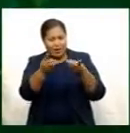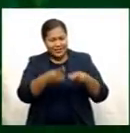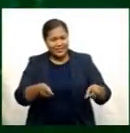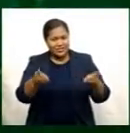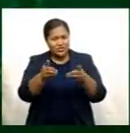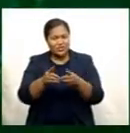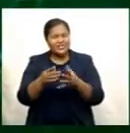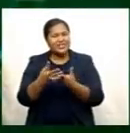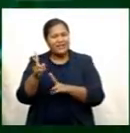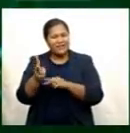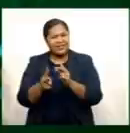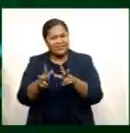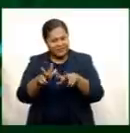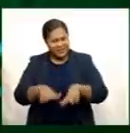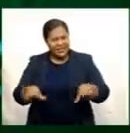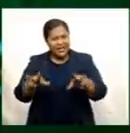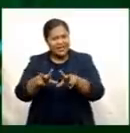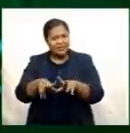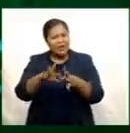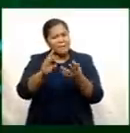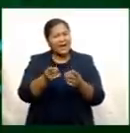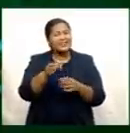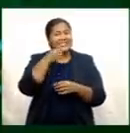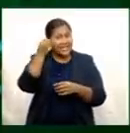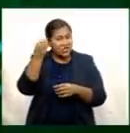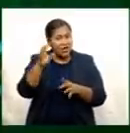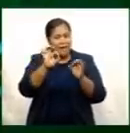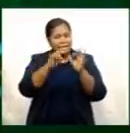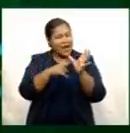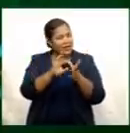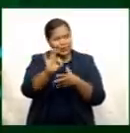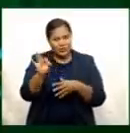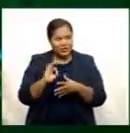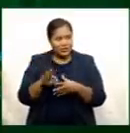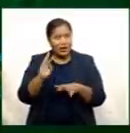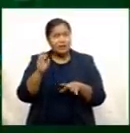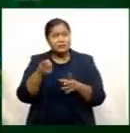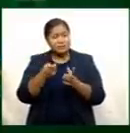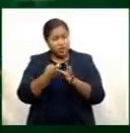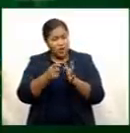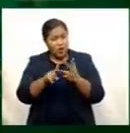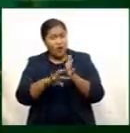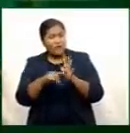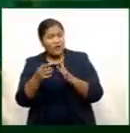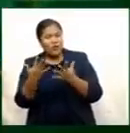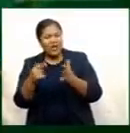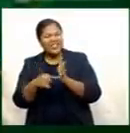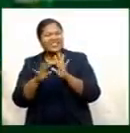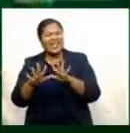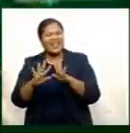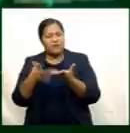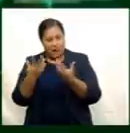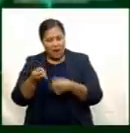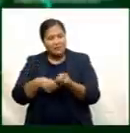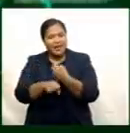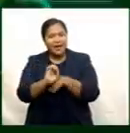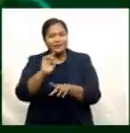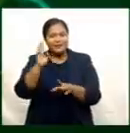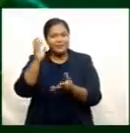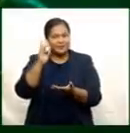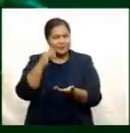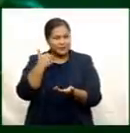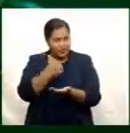from Singatoka and Ba. Korovou town in Tailevu has become the latest town to register 4 COVID cases. The